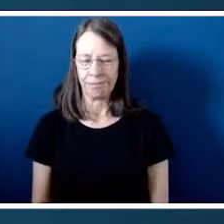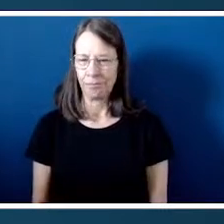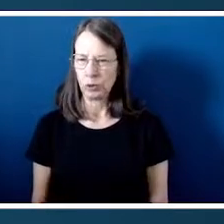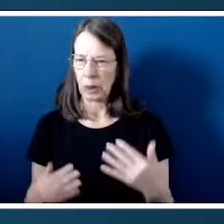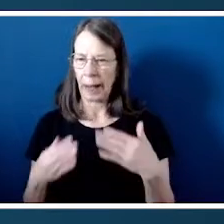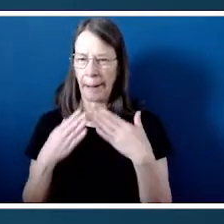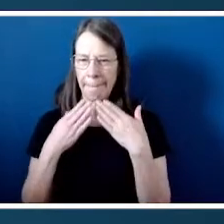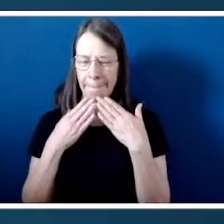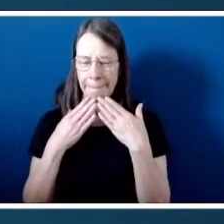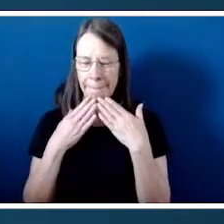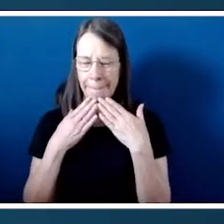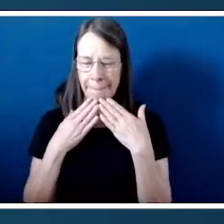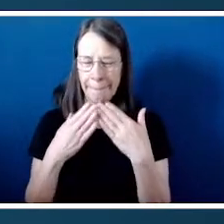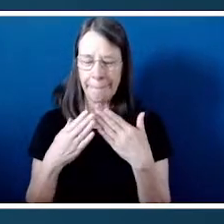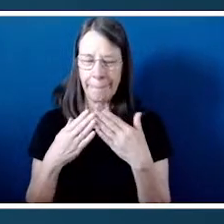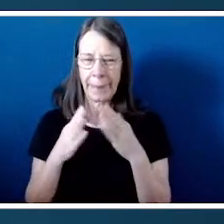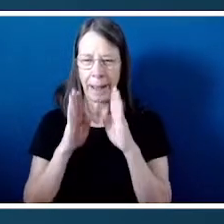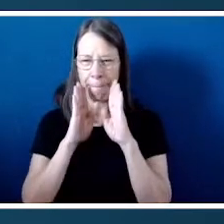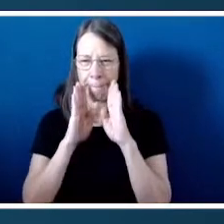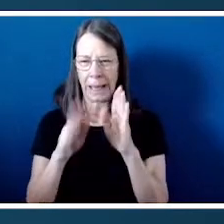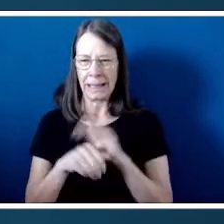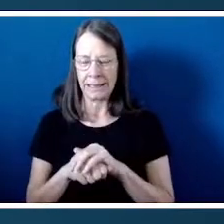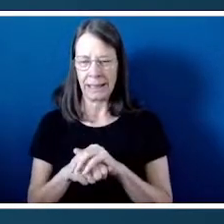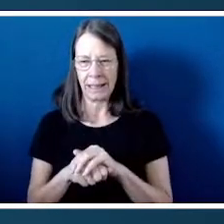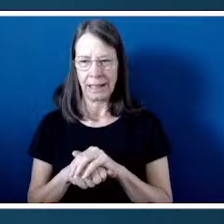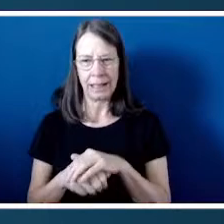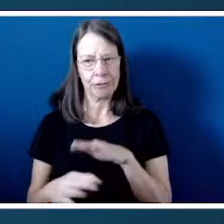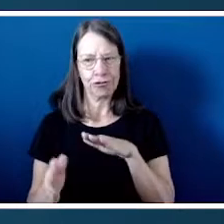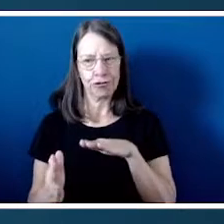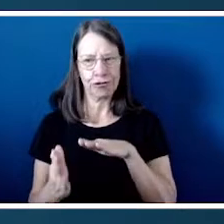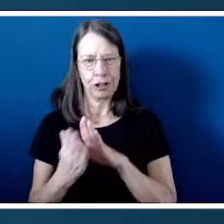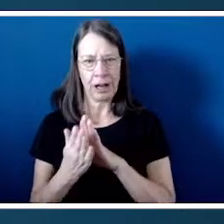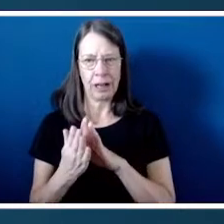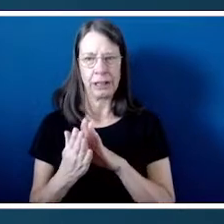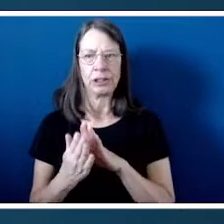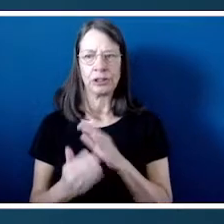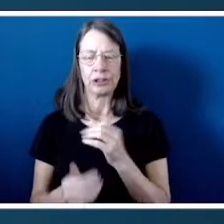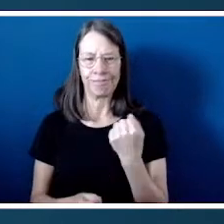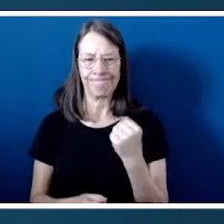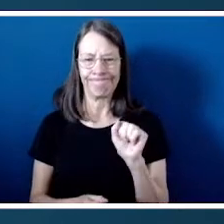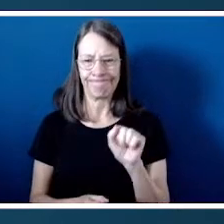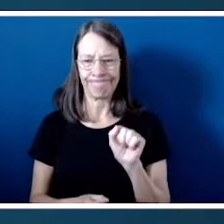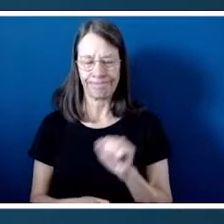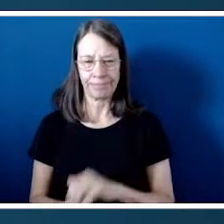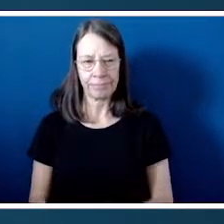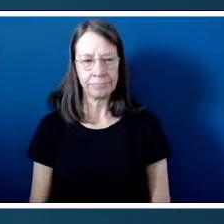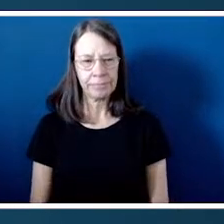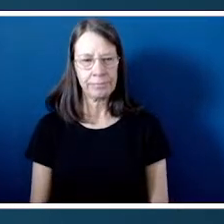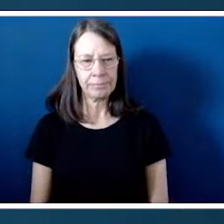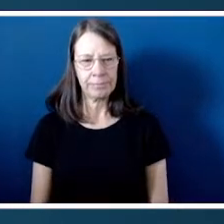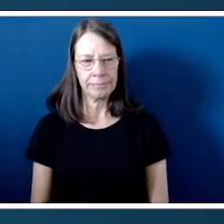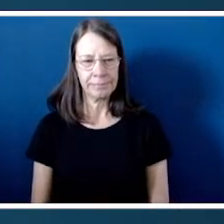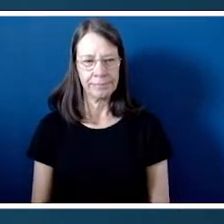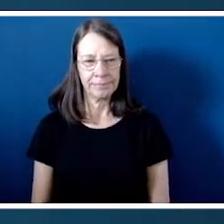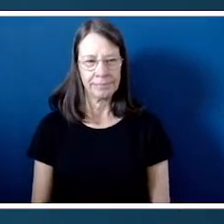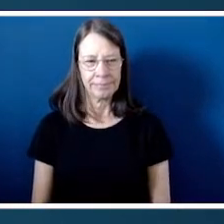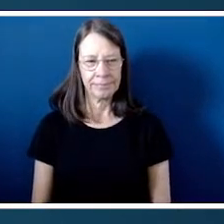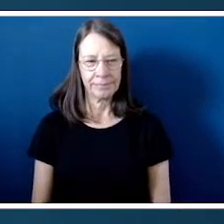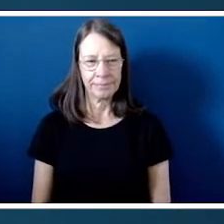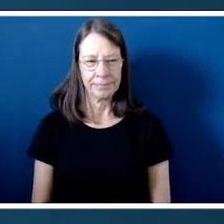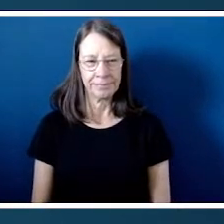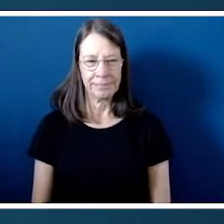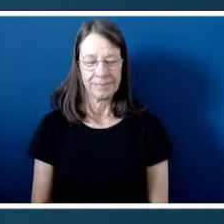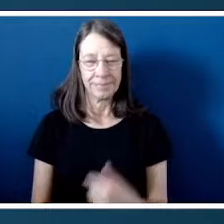deeply challenging address. I think your audience, you've picked absolutely the right